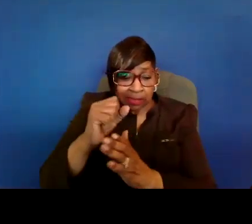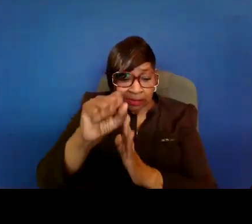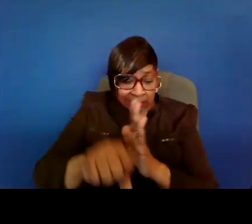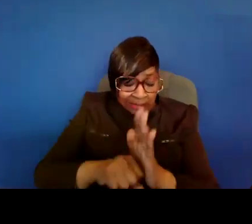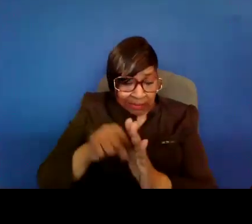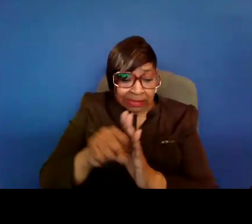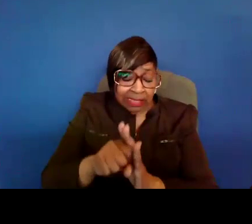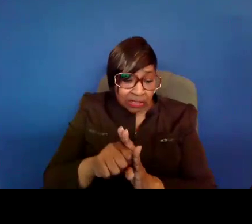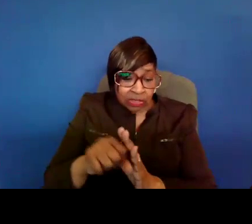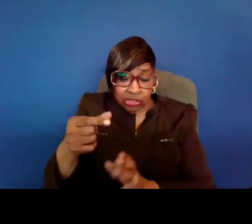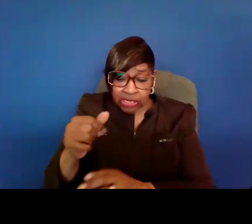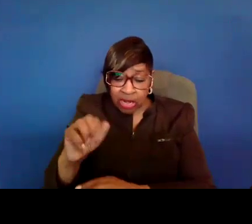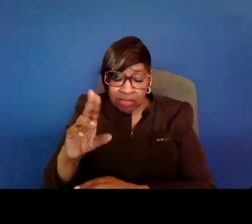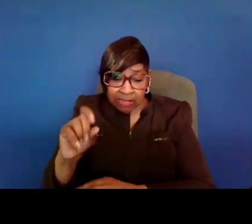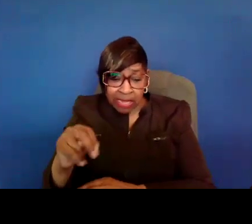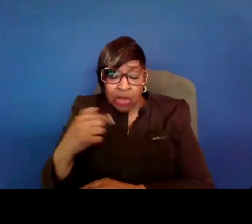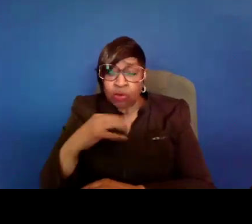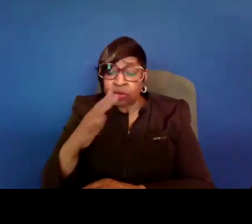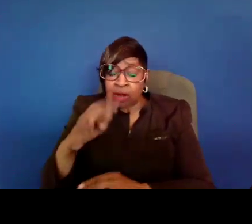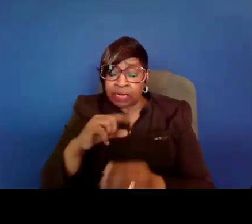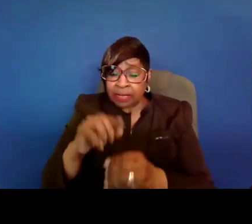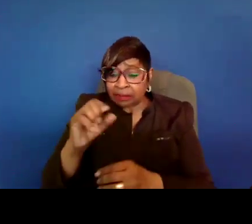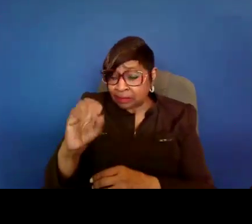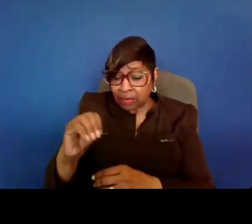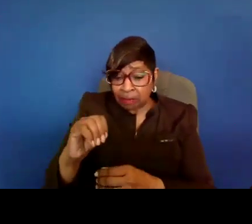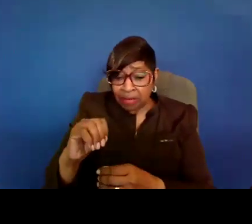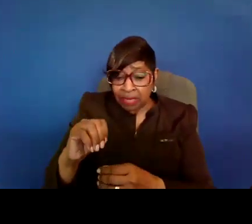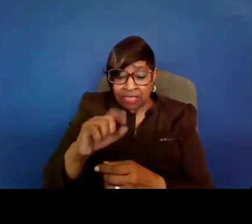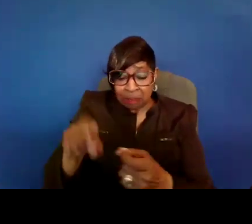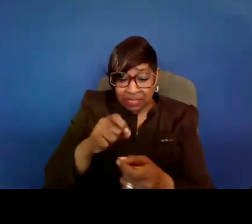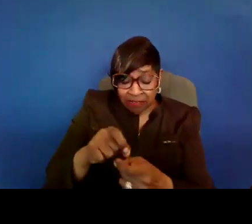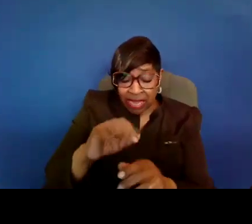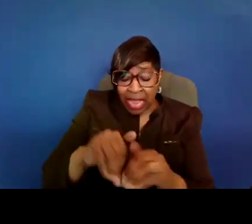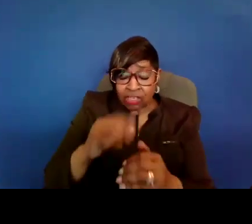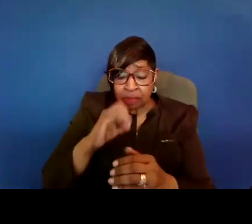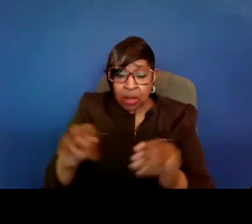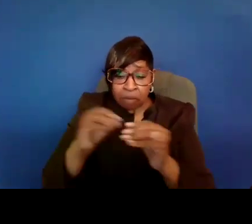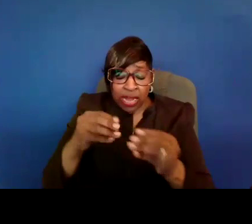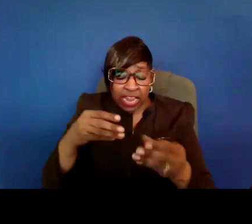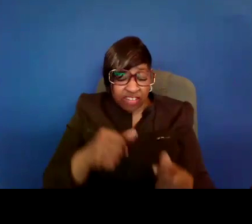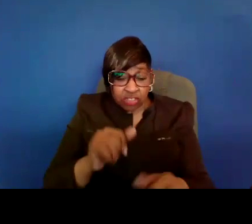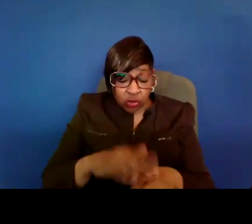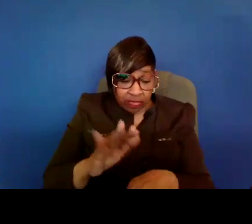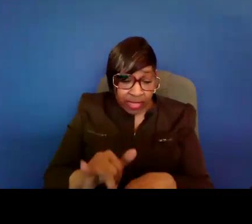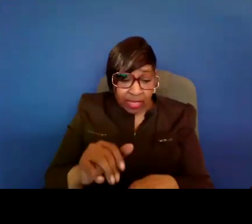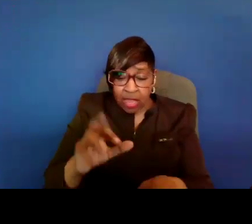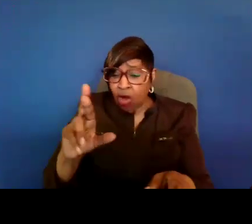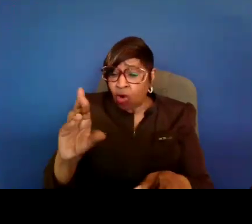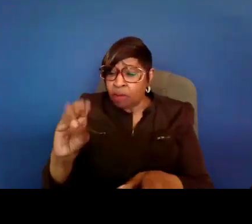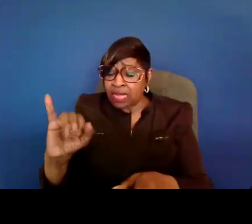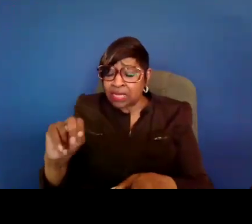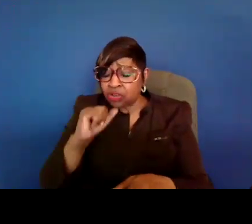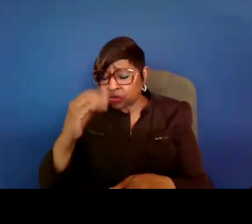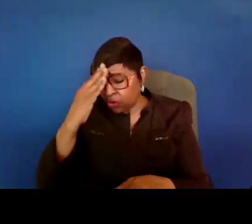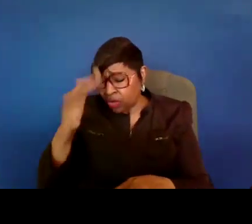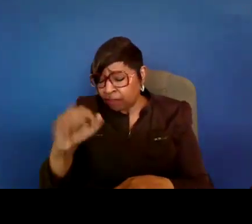about social media specifically and how to be more efficient on there. And Robin, I don't know if you know